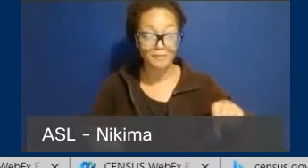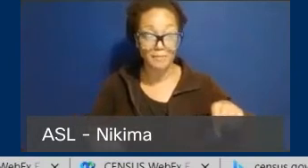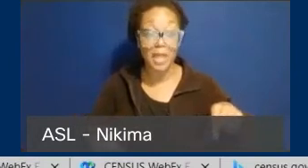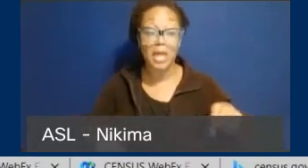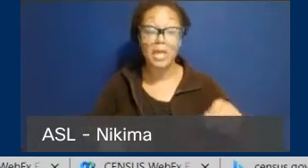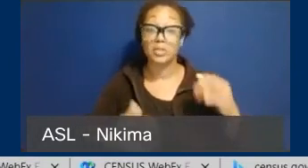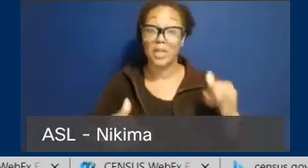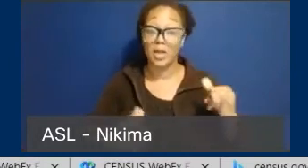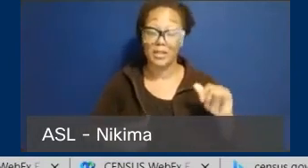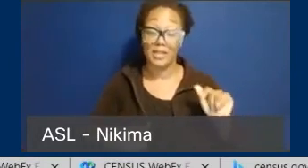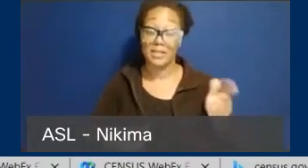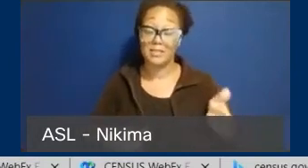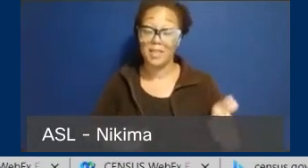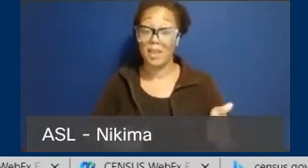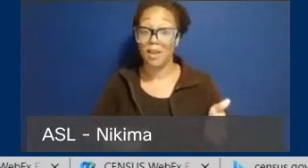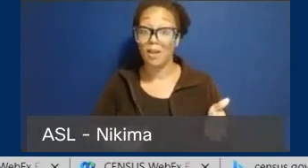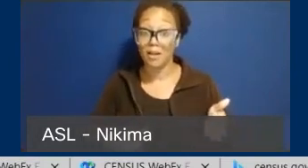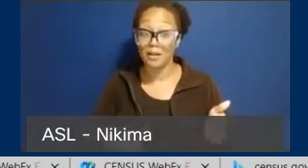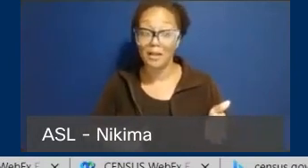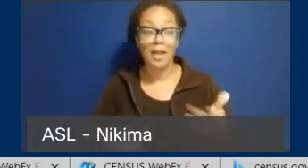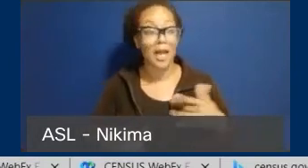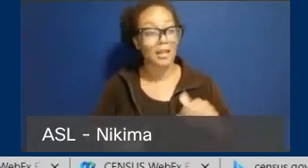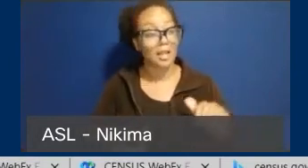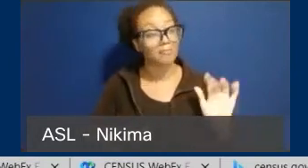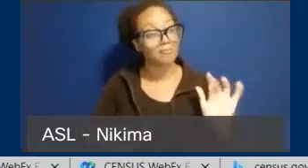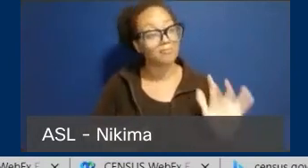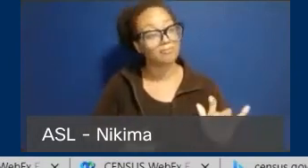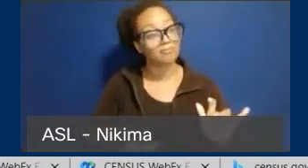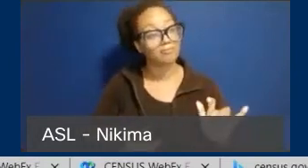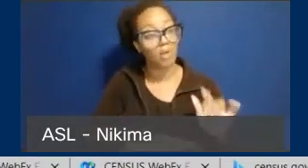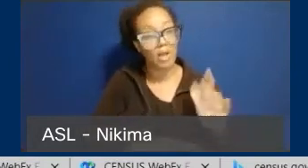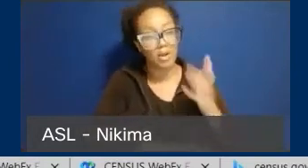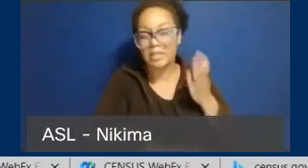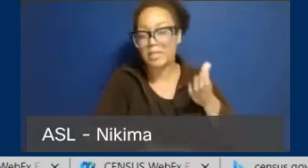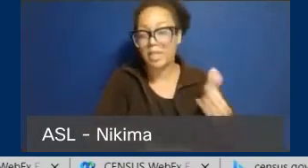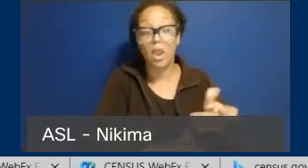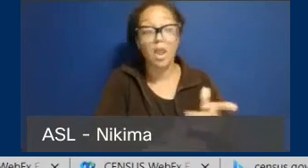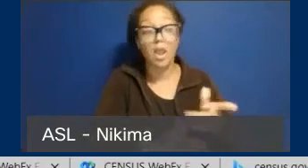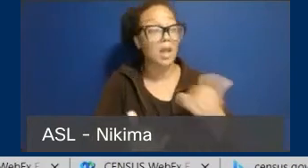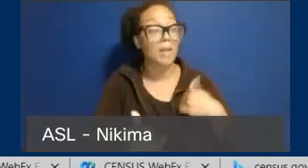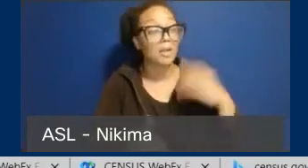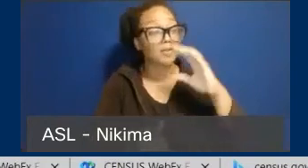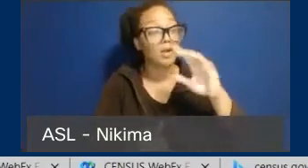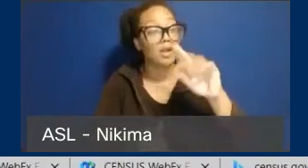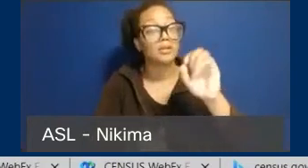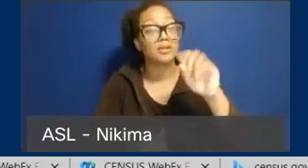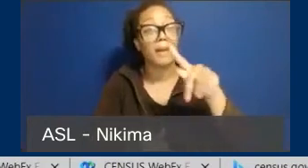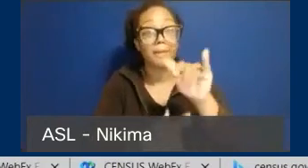look for topics. I happen to know that health